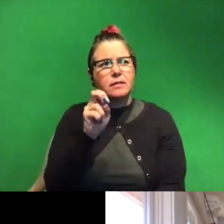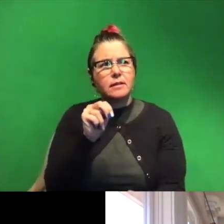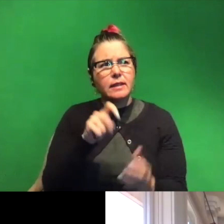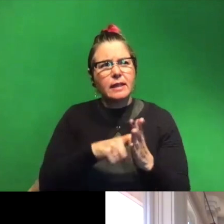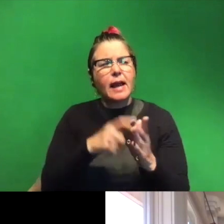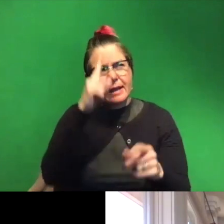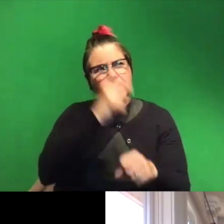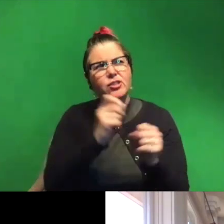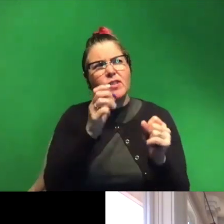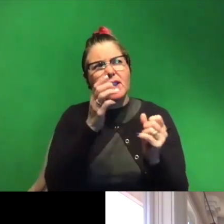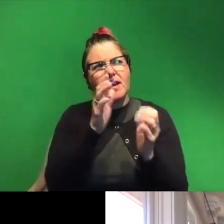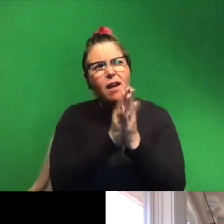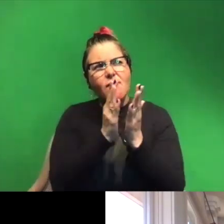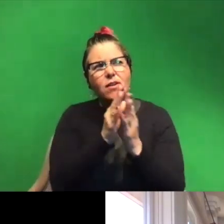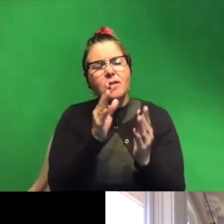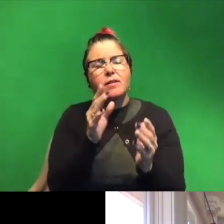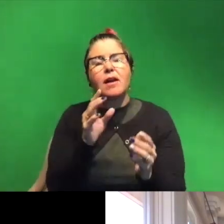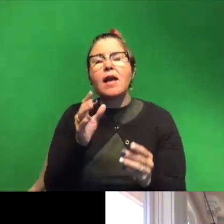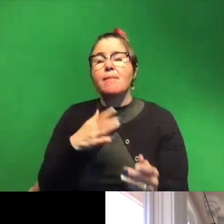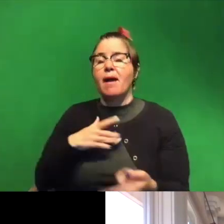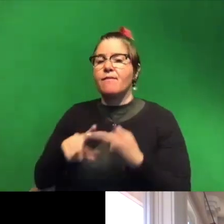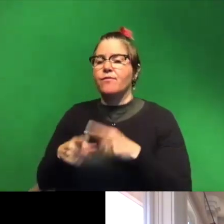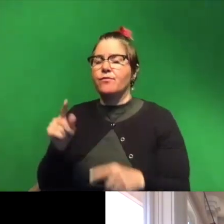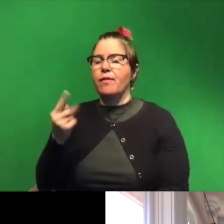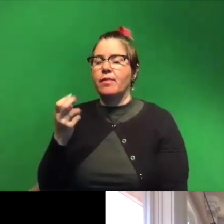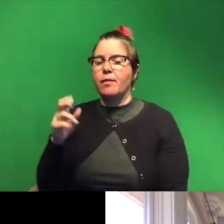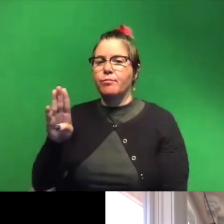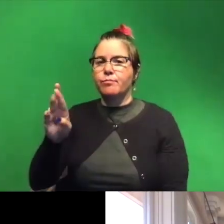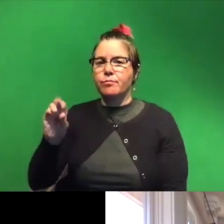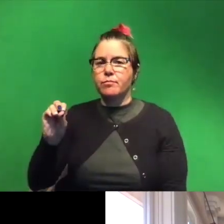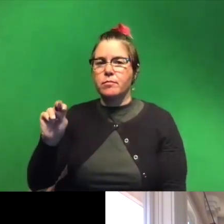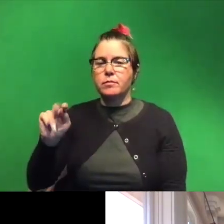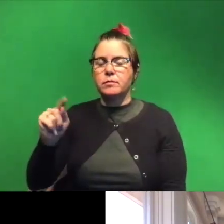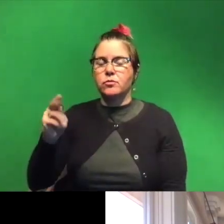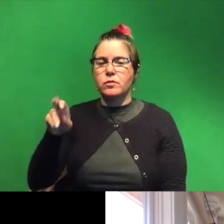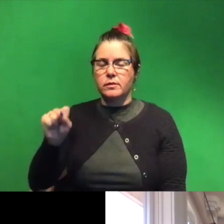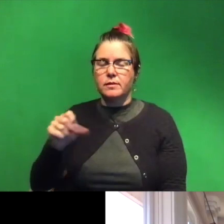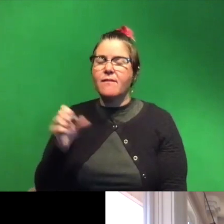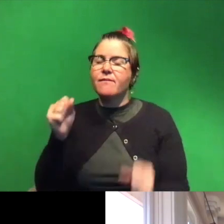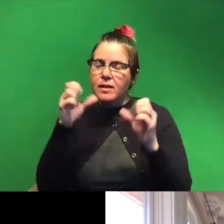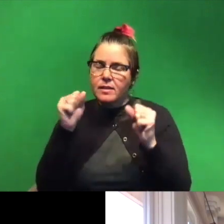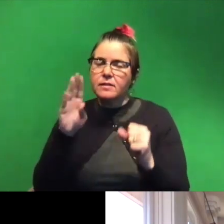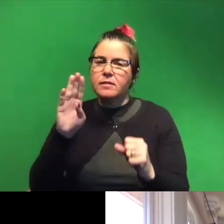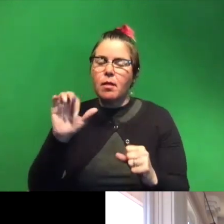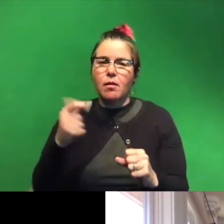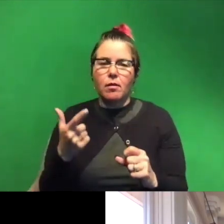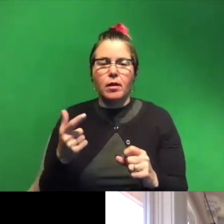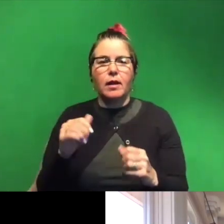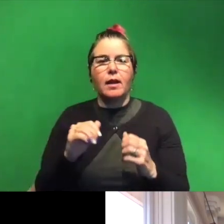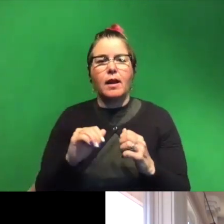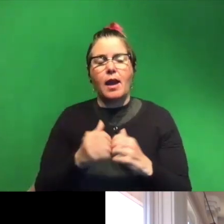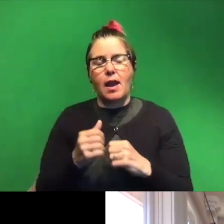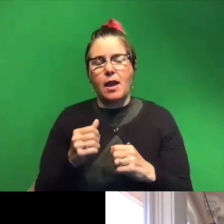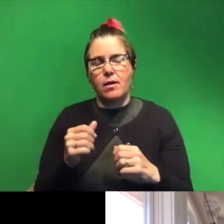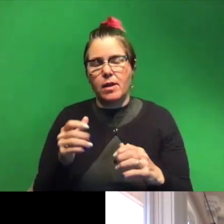cover perfectly. And My Friend the Brontosaurus, among others. And also has a really fantastic blog, had a blog on Scientific American for many